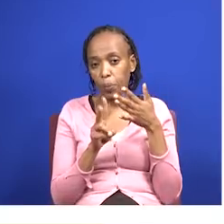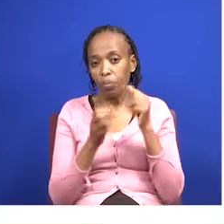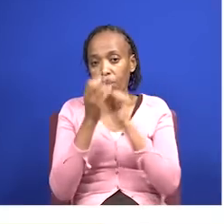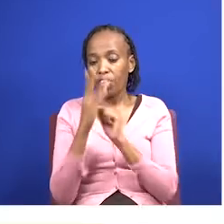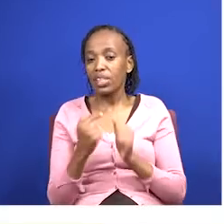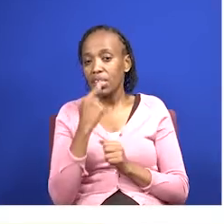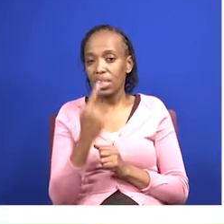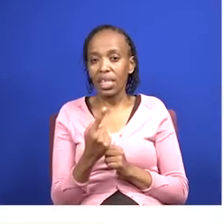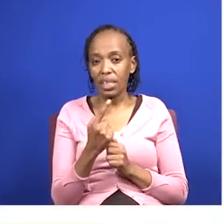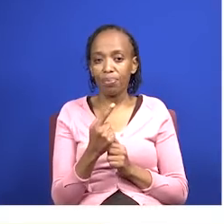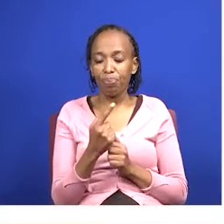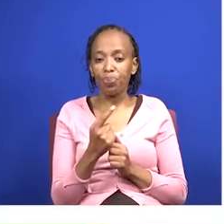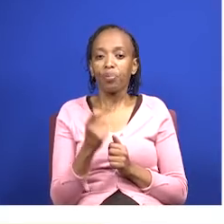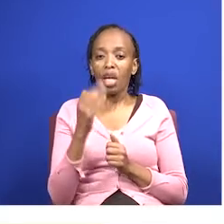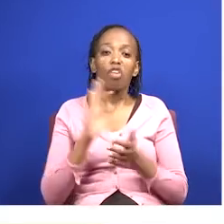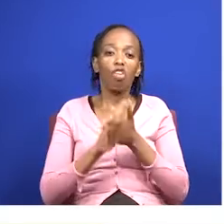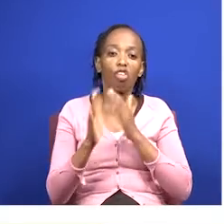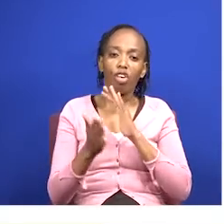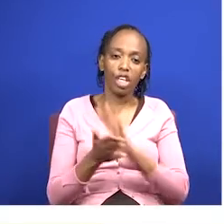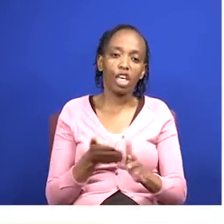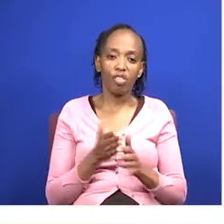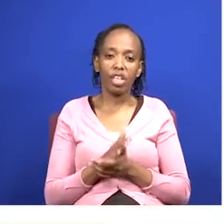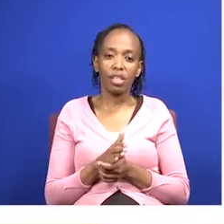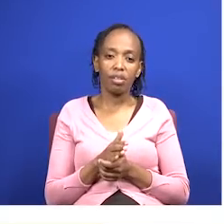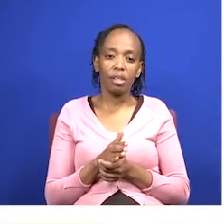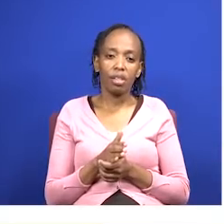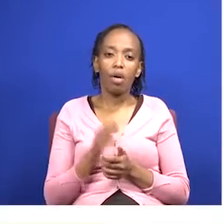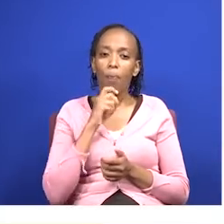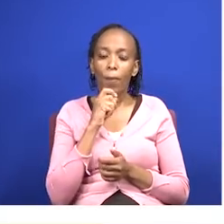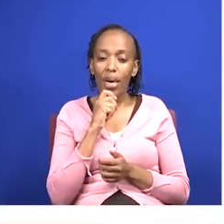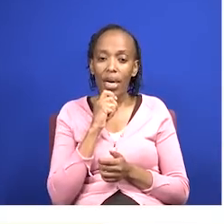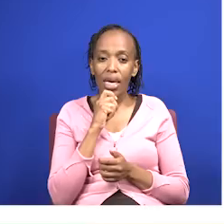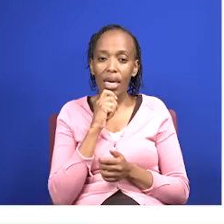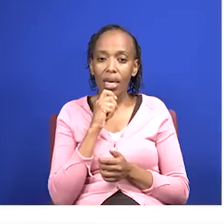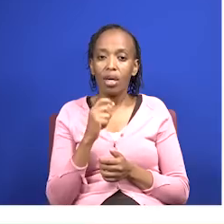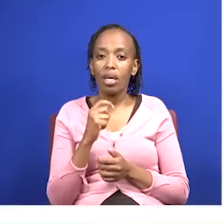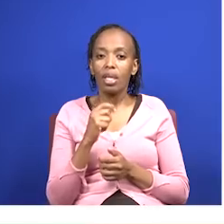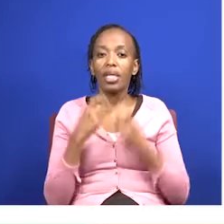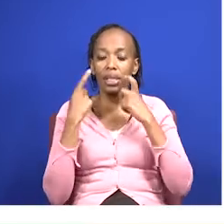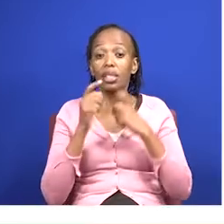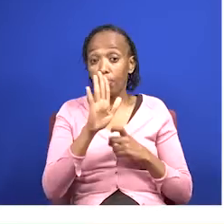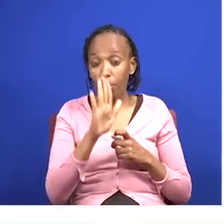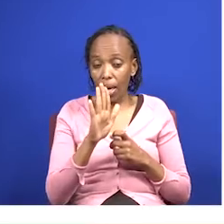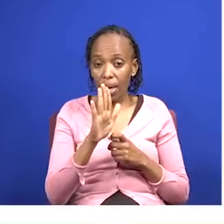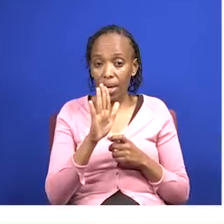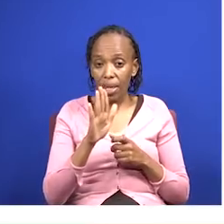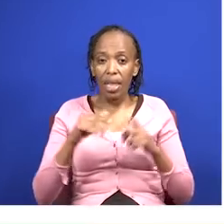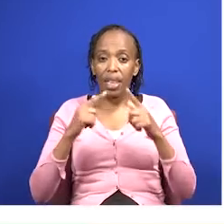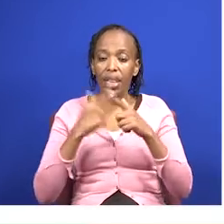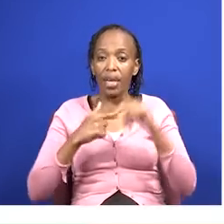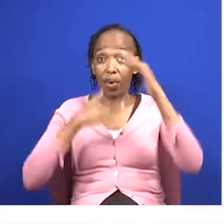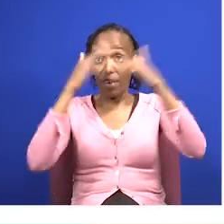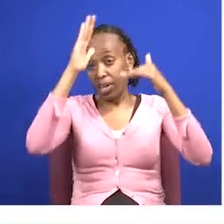verse 14 says, if you forgive men their trespasses, your